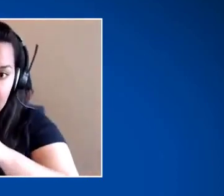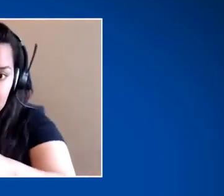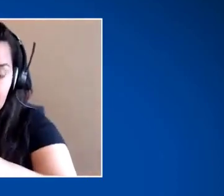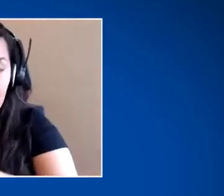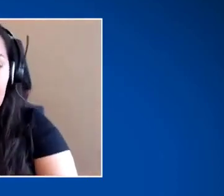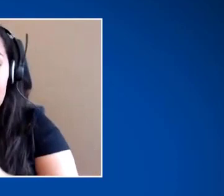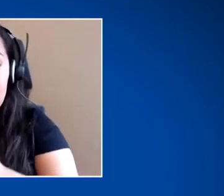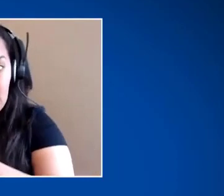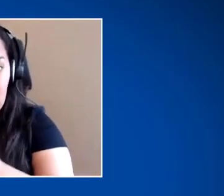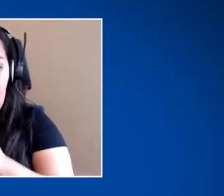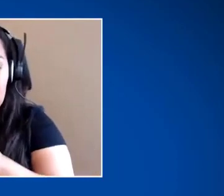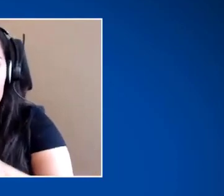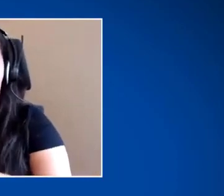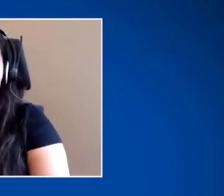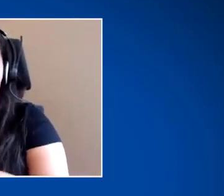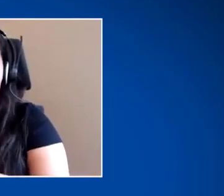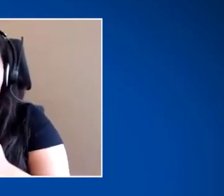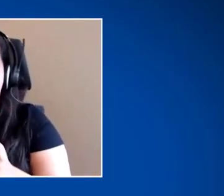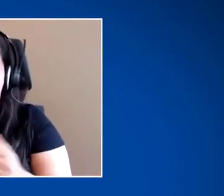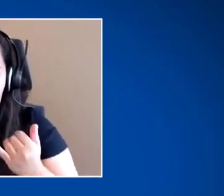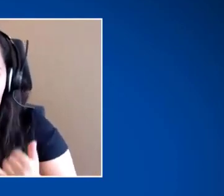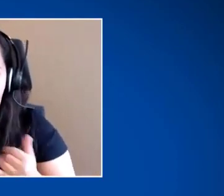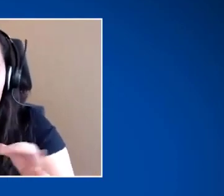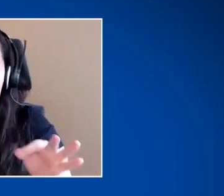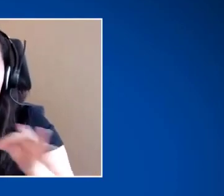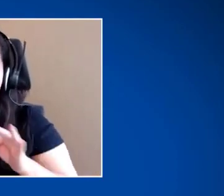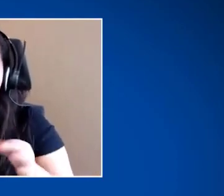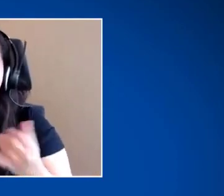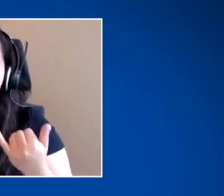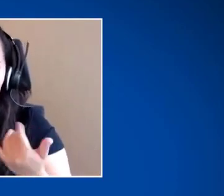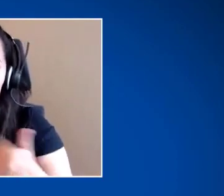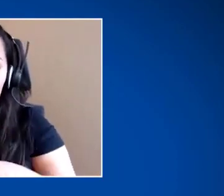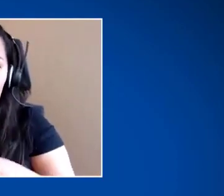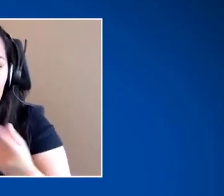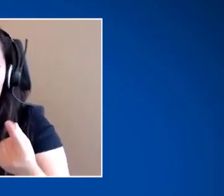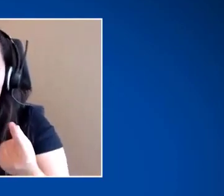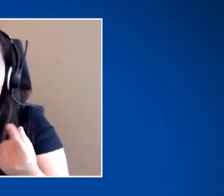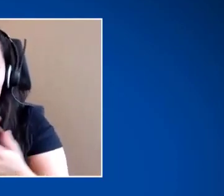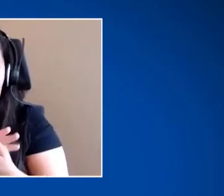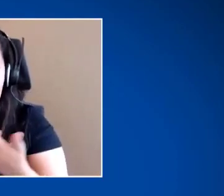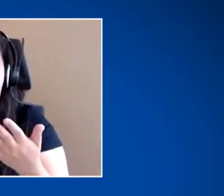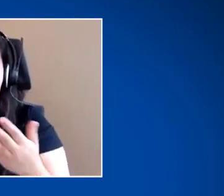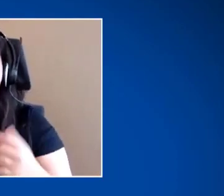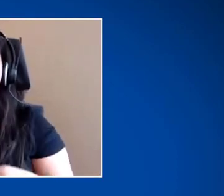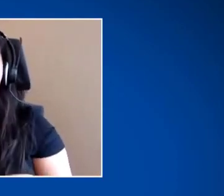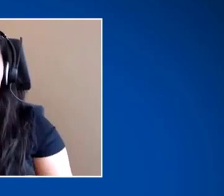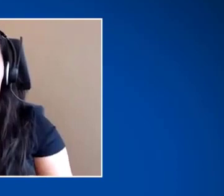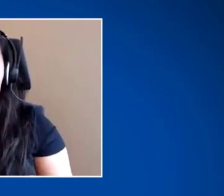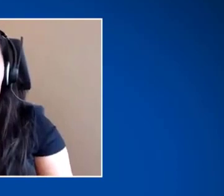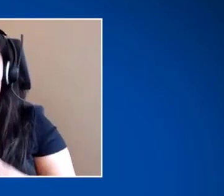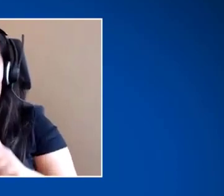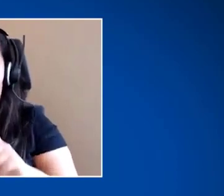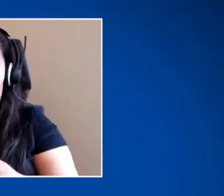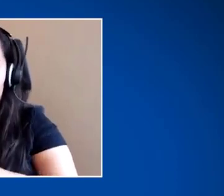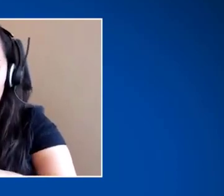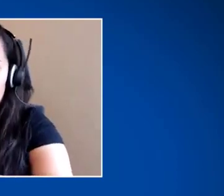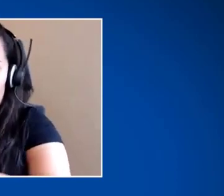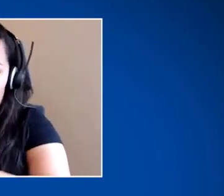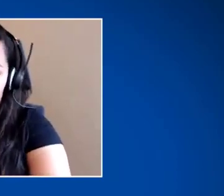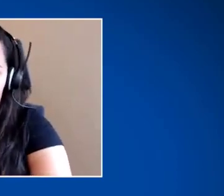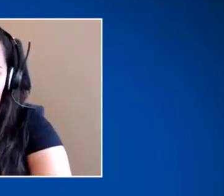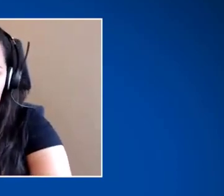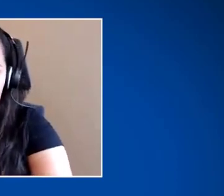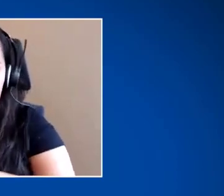to work with you and explain with you exactly what we're going to be doing in order to implement this. Again,